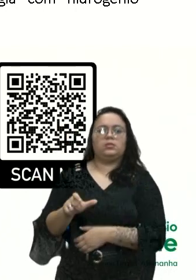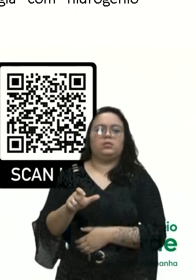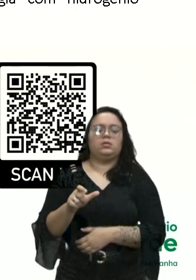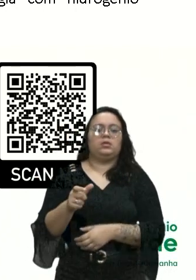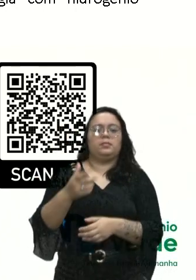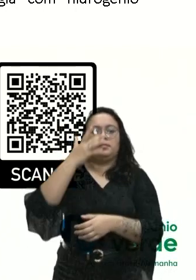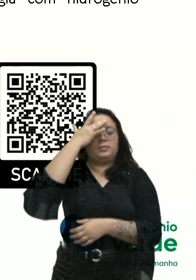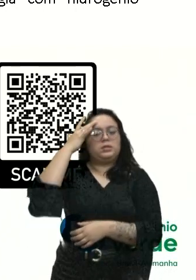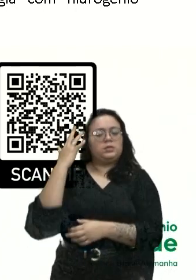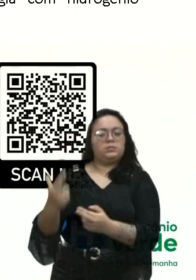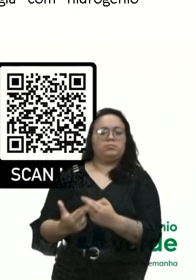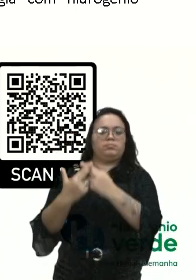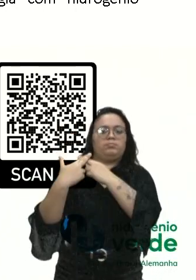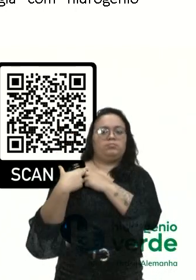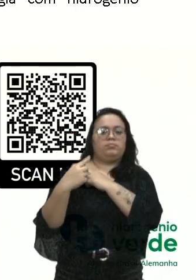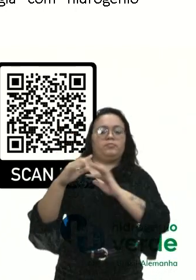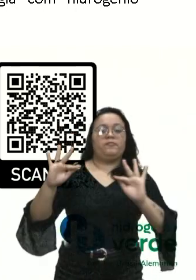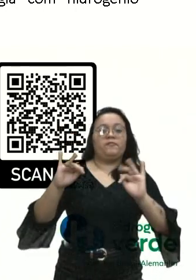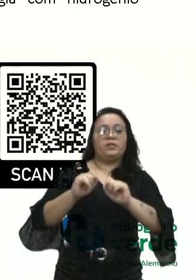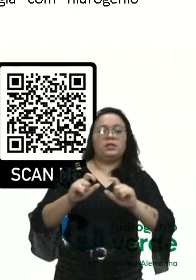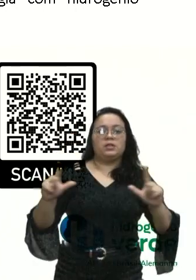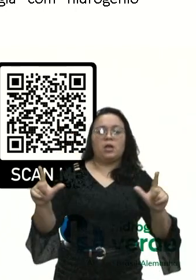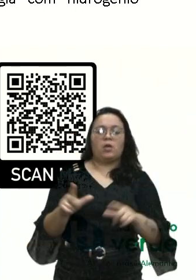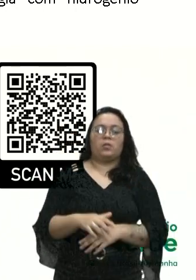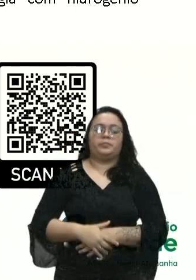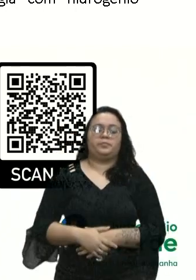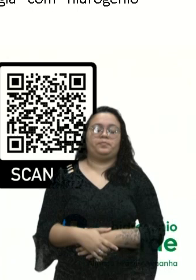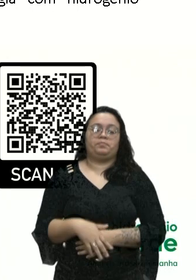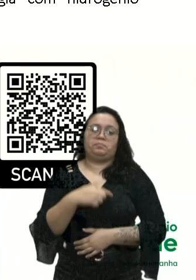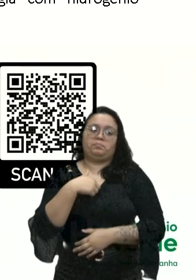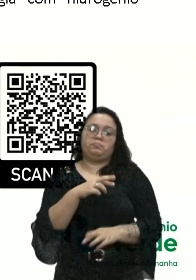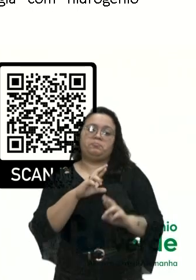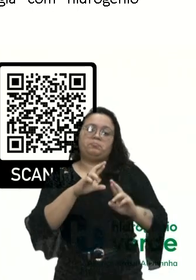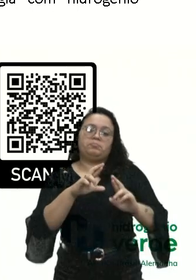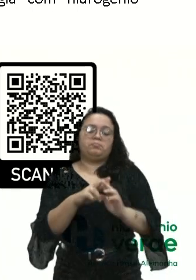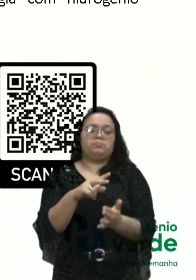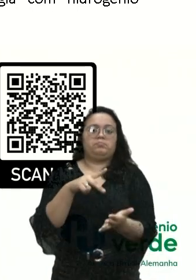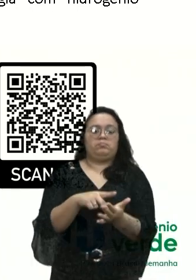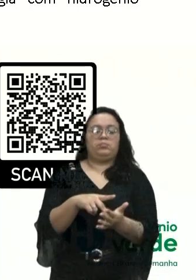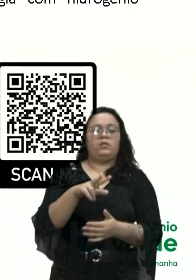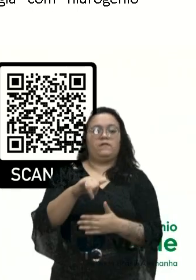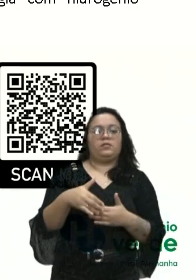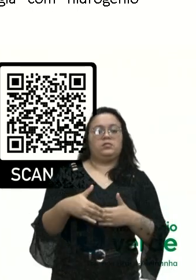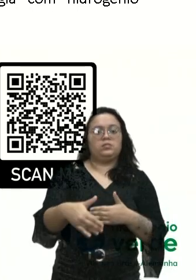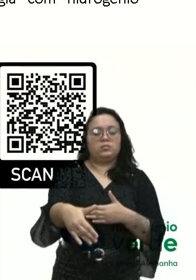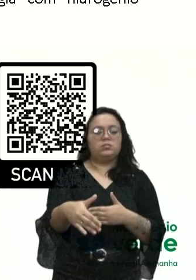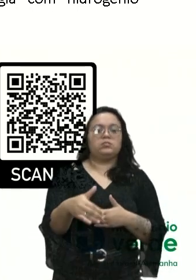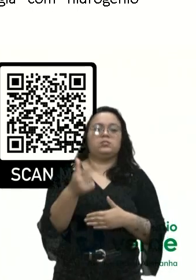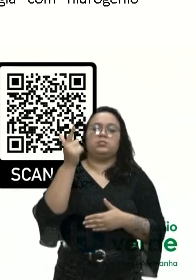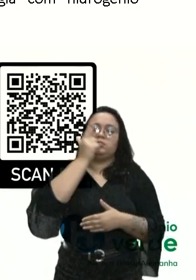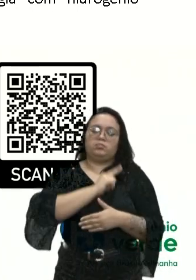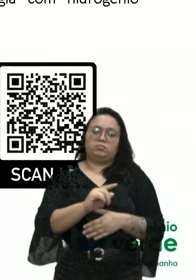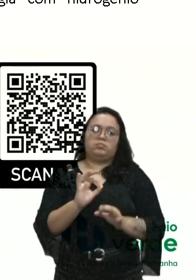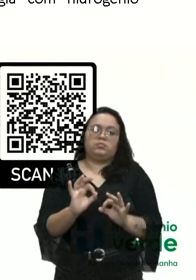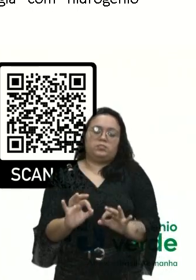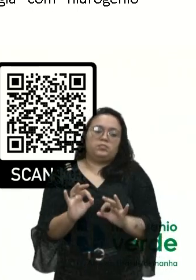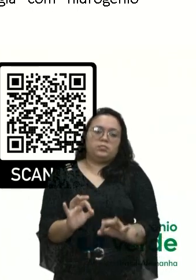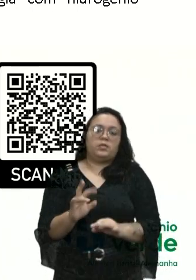to consumers. Então, vamos ver, talvez eu espero que alguma ideia disruptiva possa sair daí